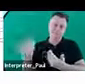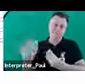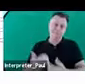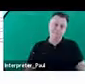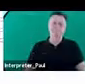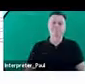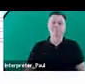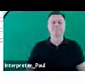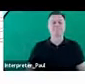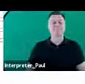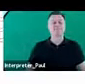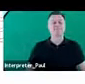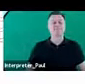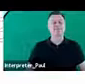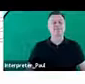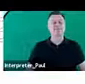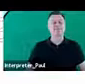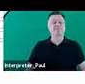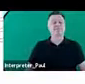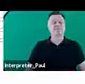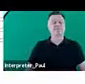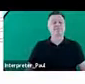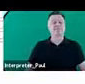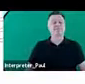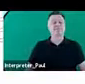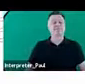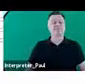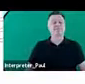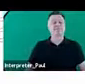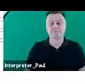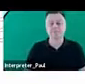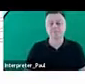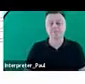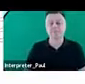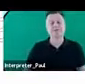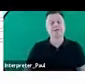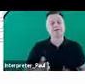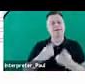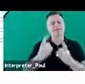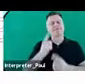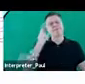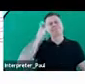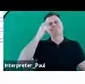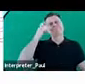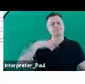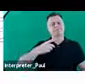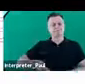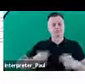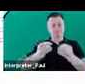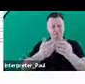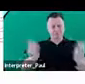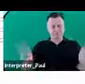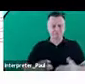So those are the three steps. But the other thing that I would just like to point out here is that personally, I think it's really,